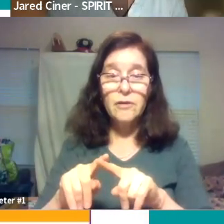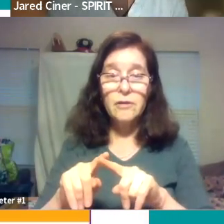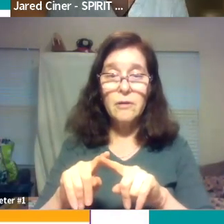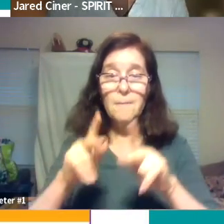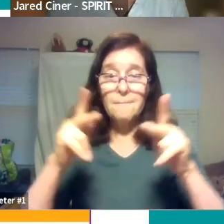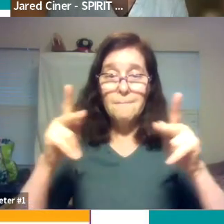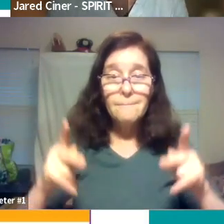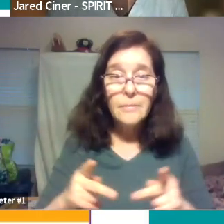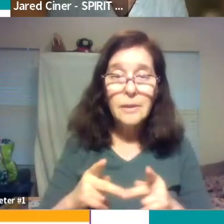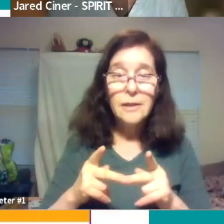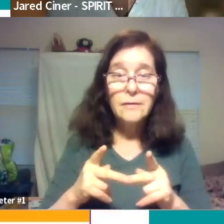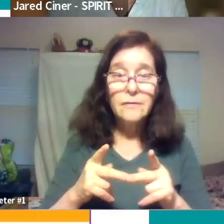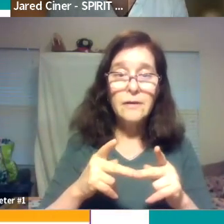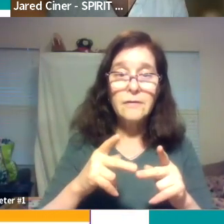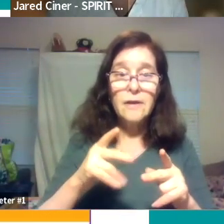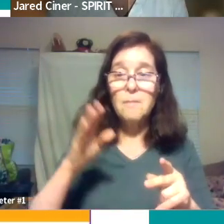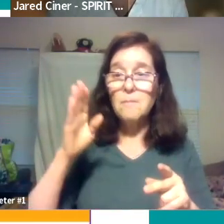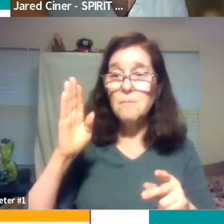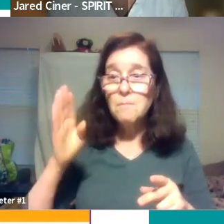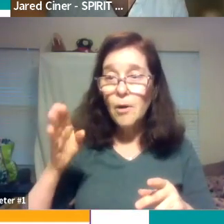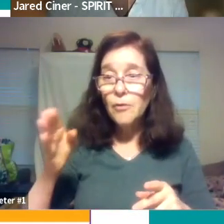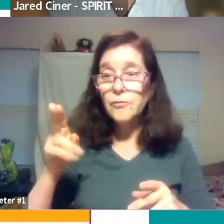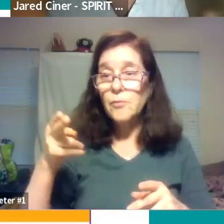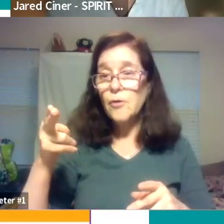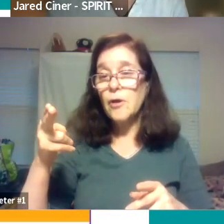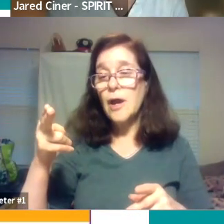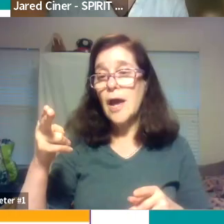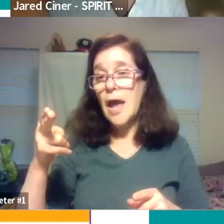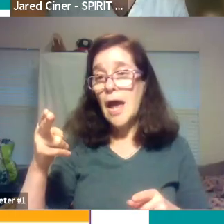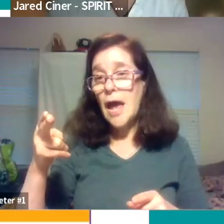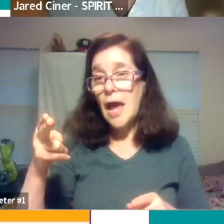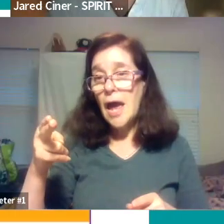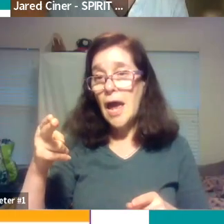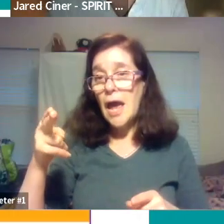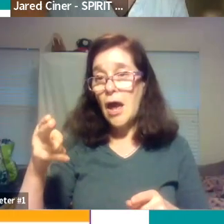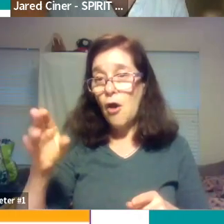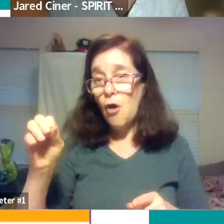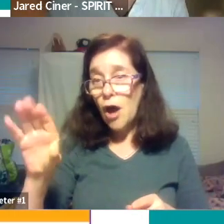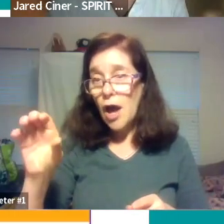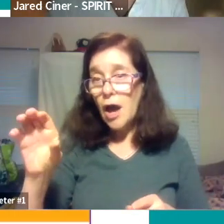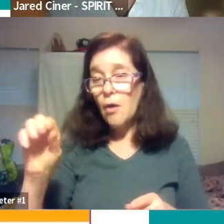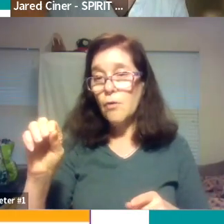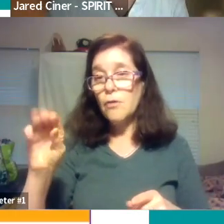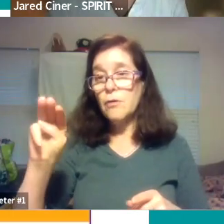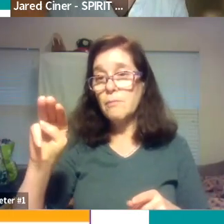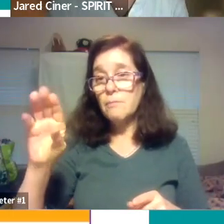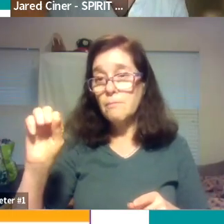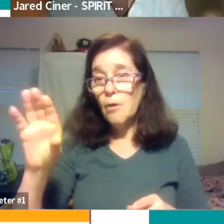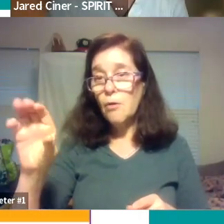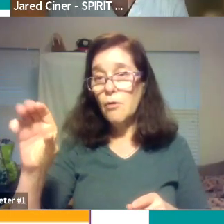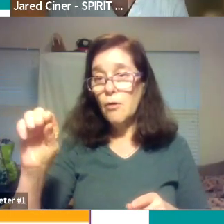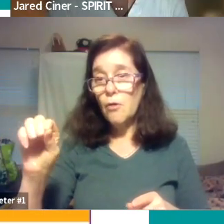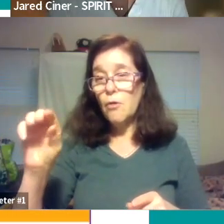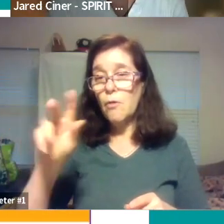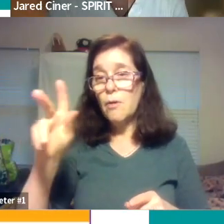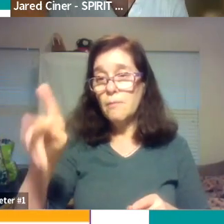top. Classes in Baltimore, Howard, Montgomery, Prince George's County, as well as Northern